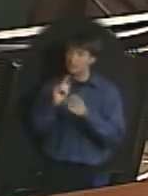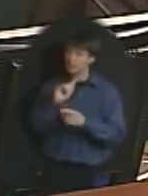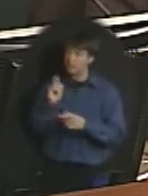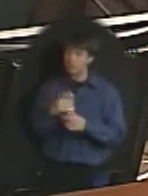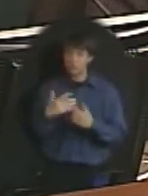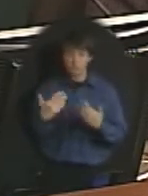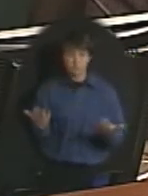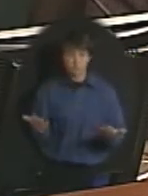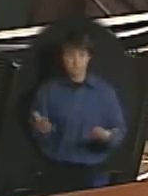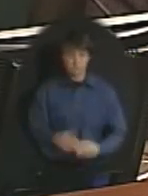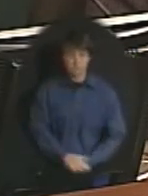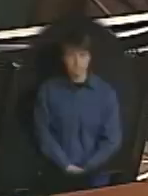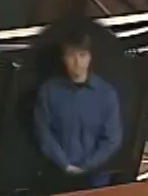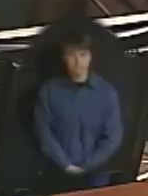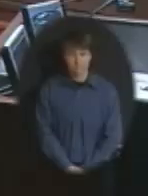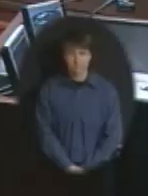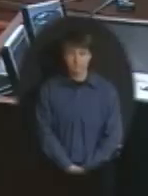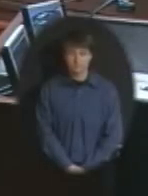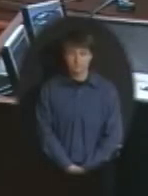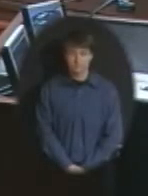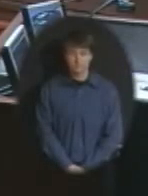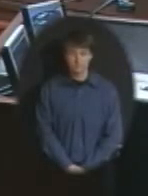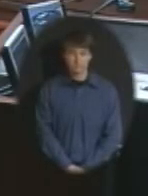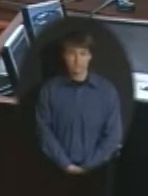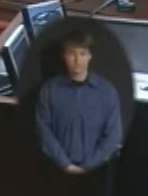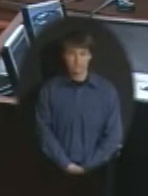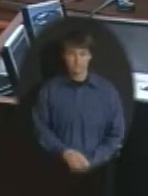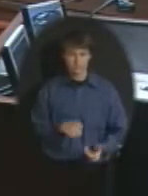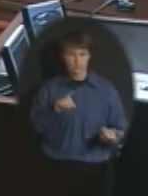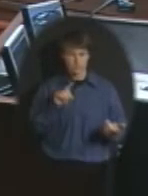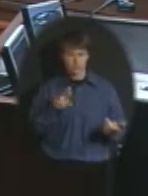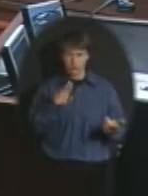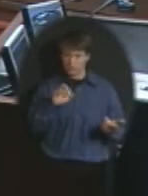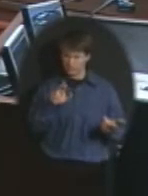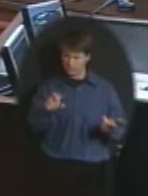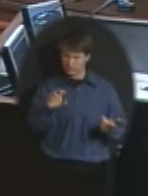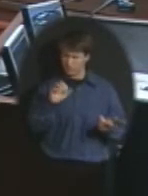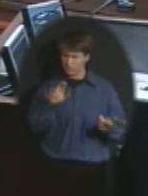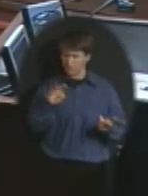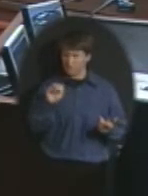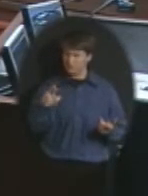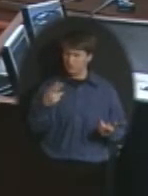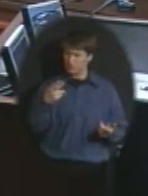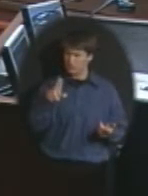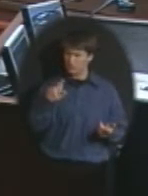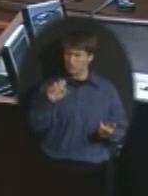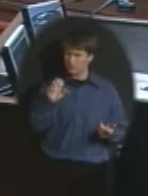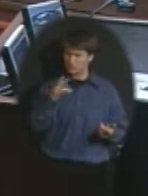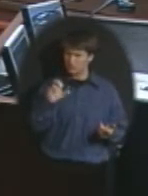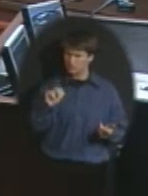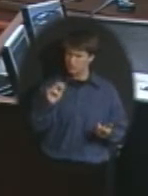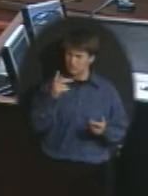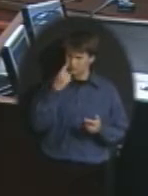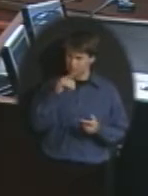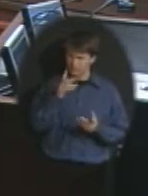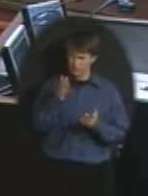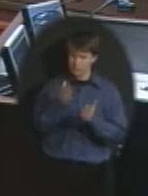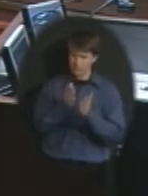questions? Well, either Dr. Berry or Mr. Hutchison, if you wouldn't mind just kind of talking the reason why we're going out and looking at